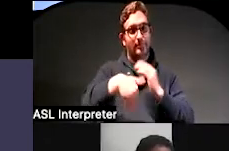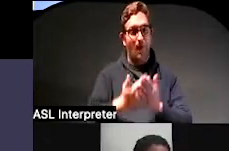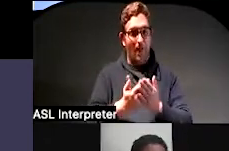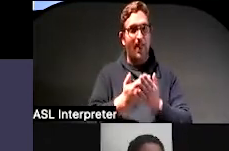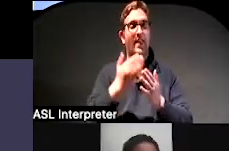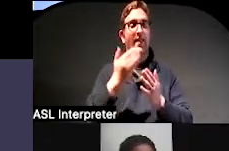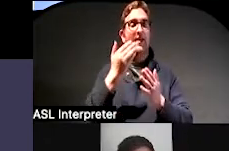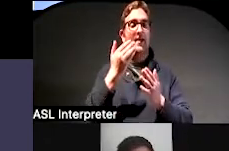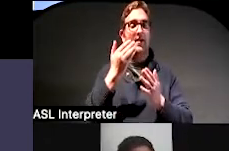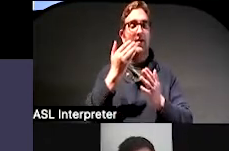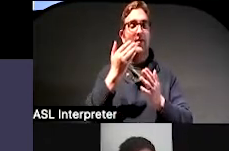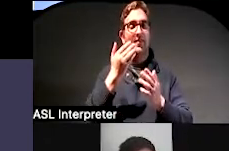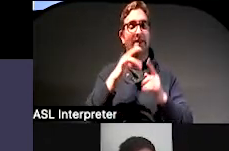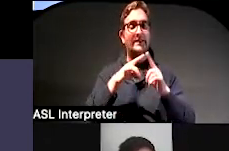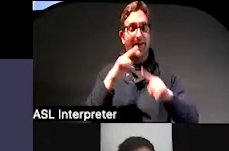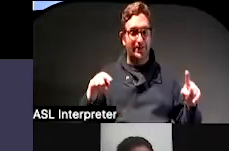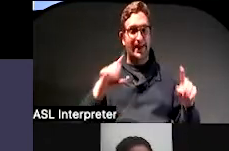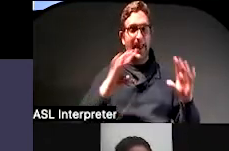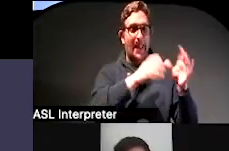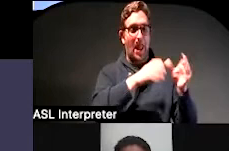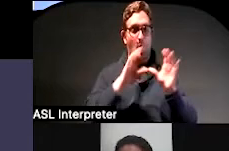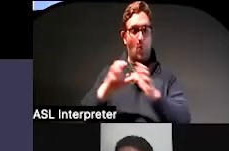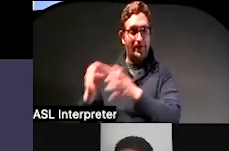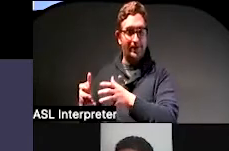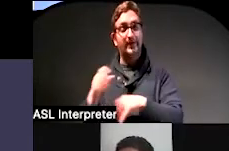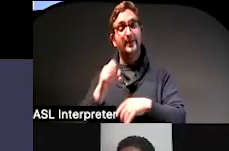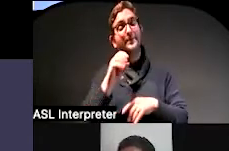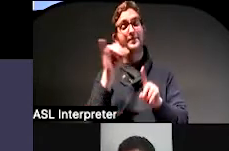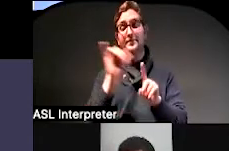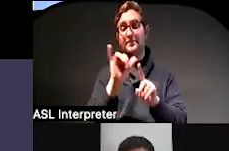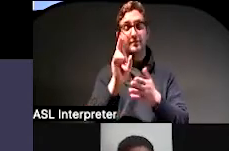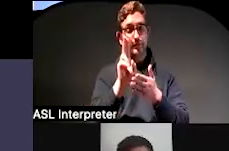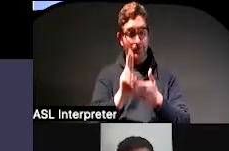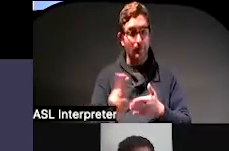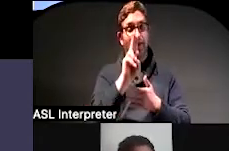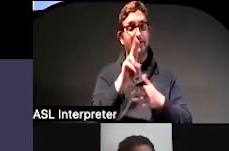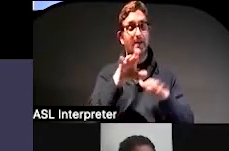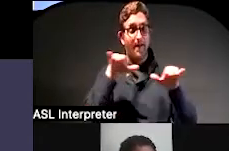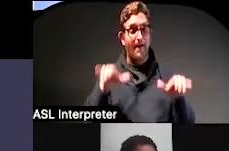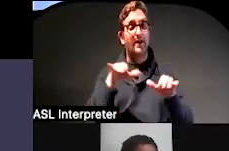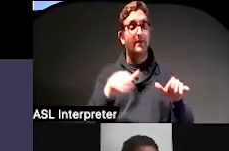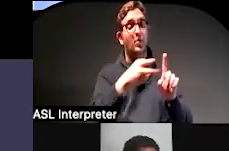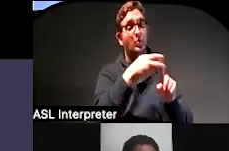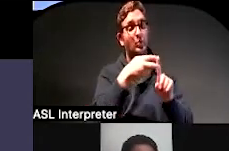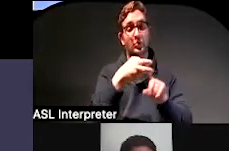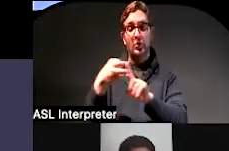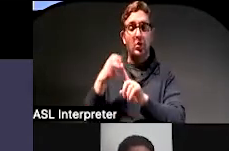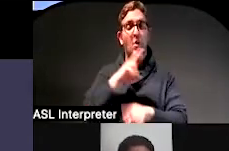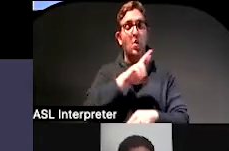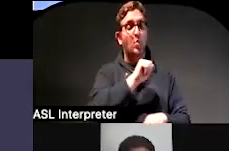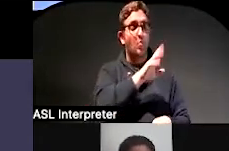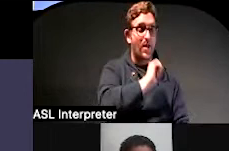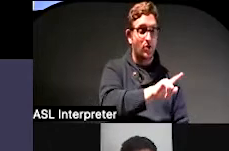earlier, all of the diversity categories. And so just like universities are actively recruiting racial and ethnic